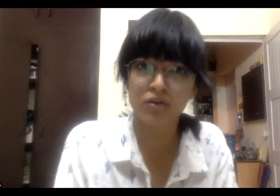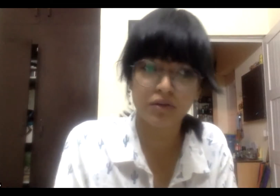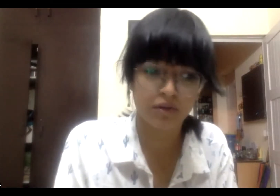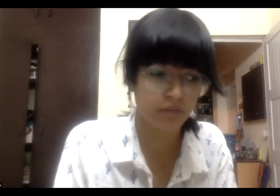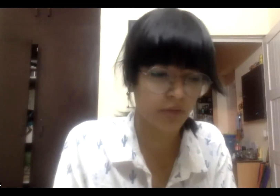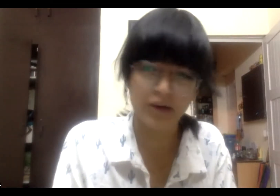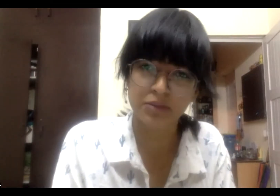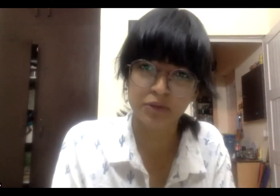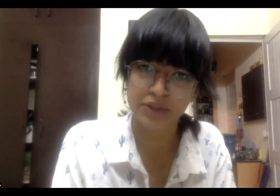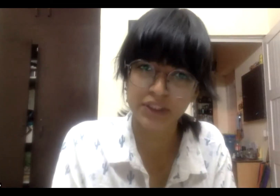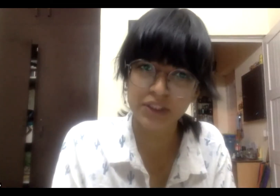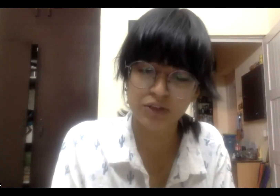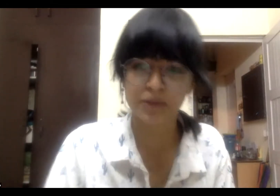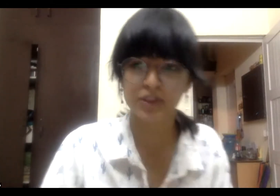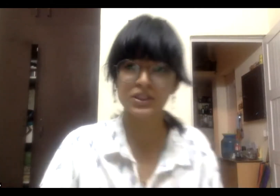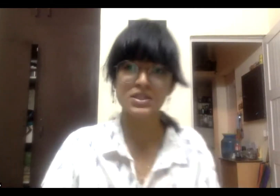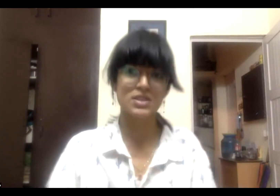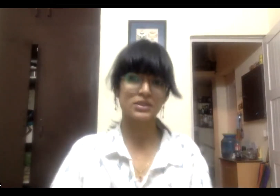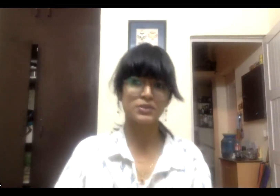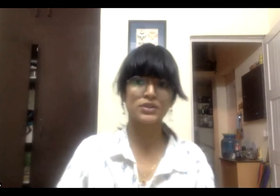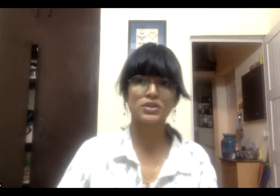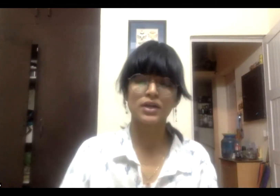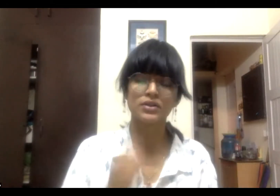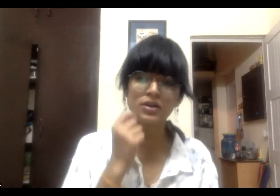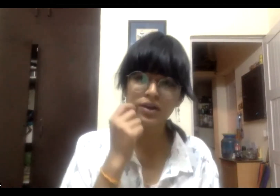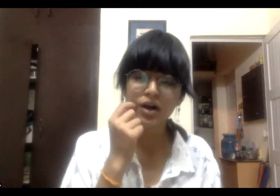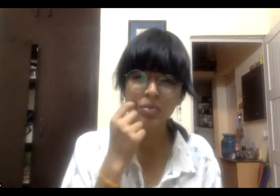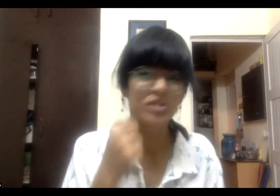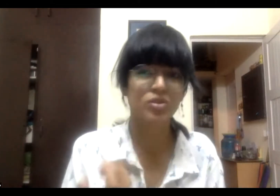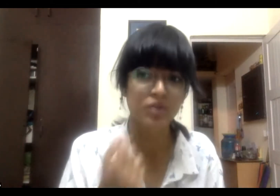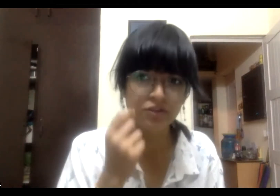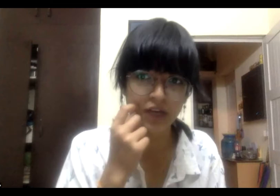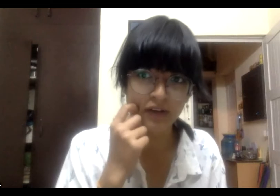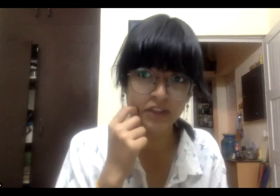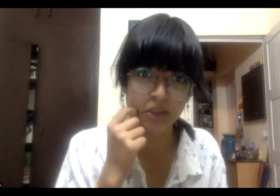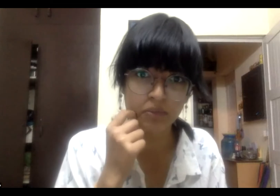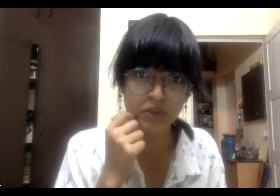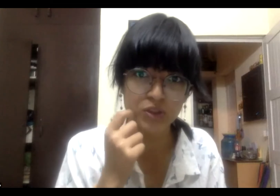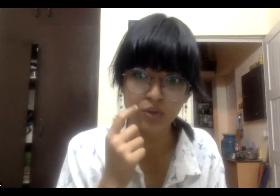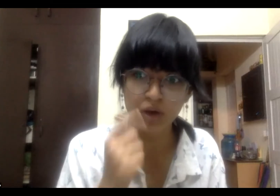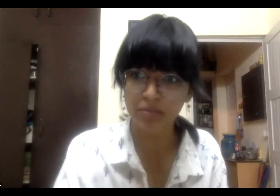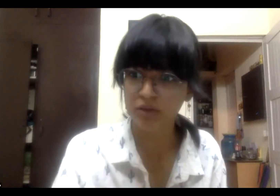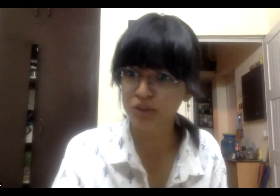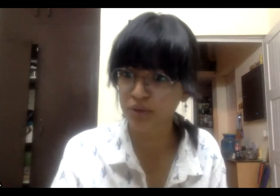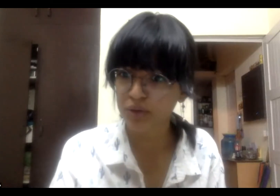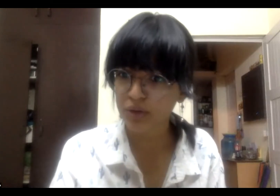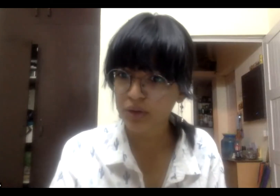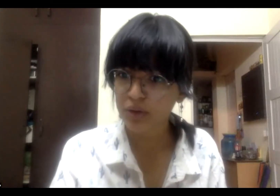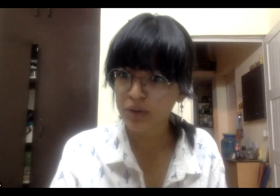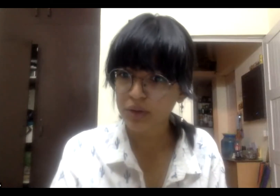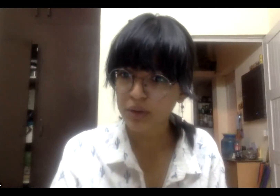more about the process of putting this exhibition together. I mean, it's only if we have time, so I'm not